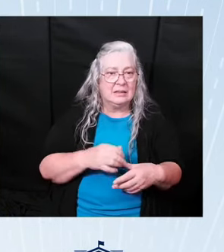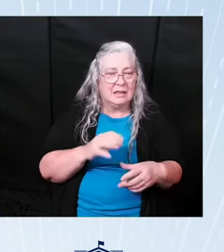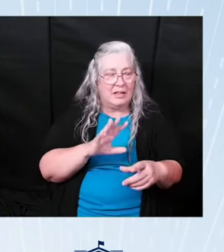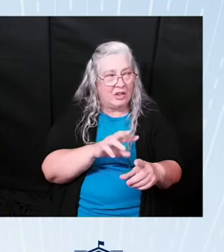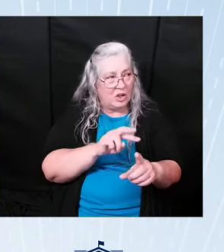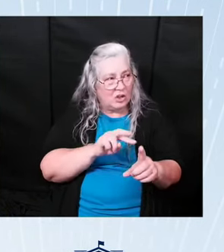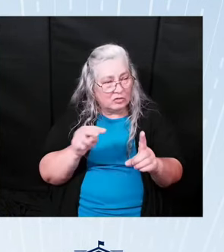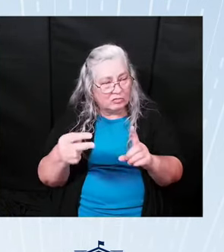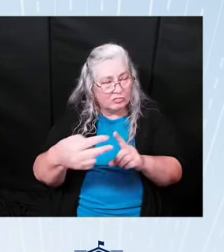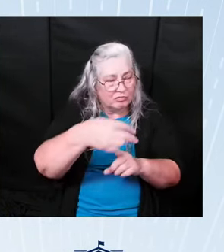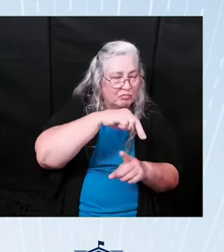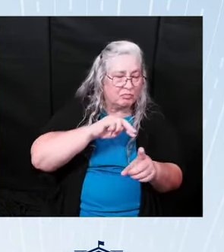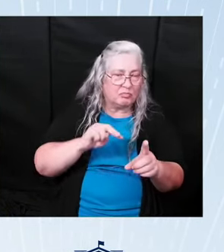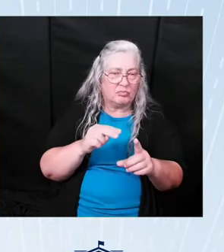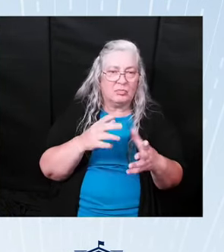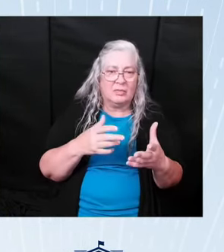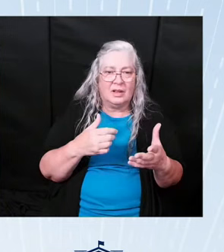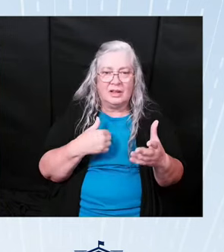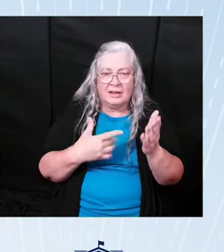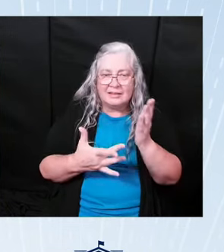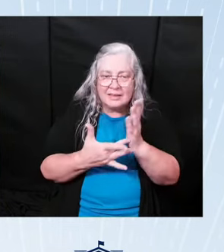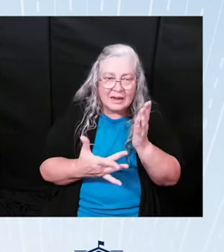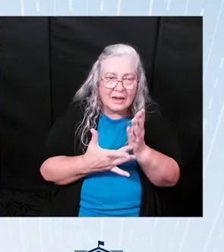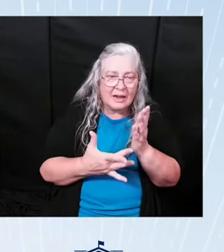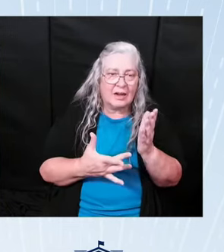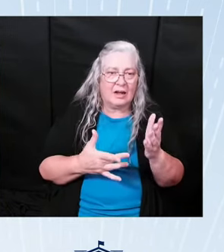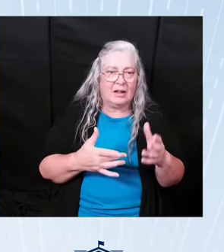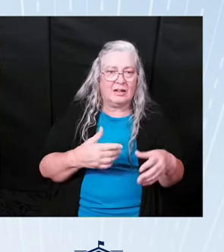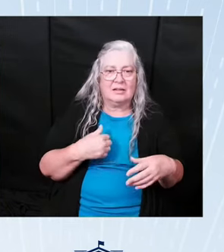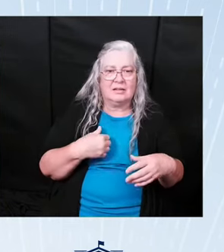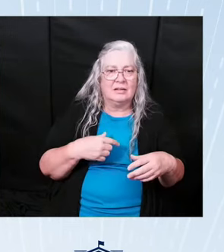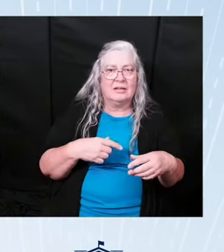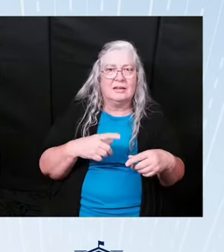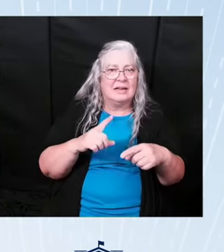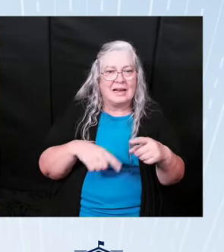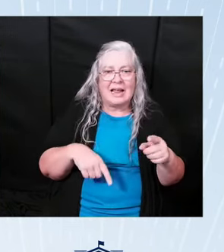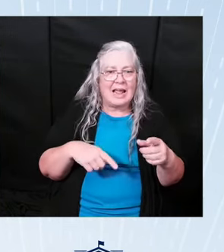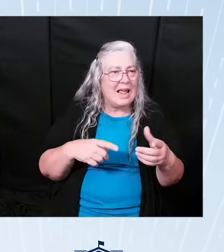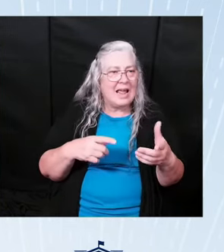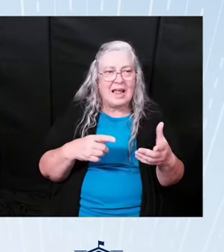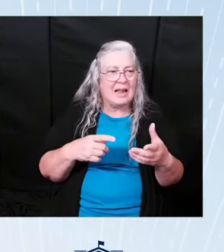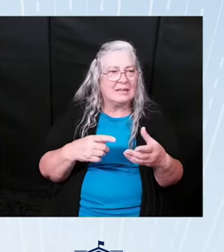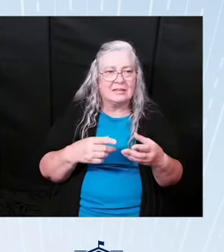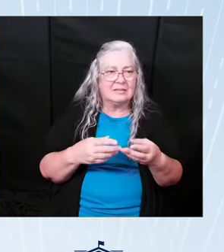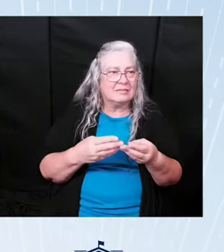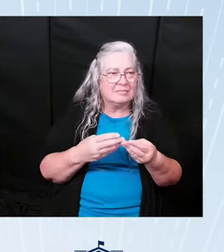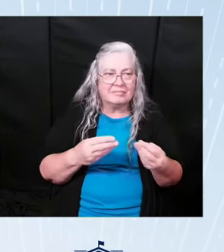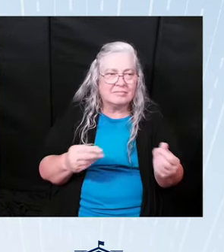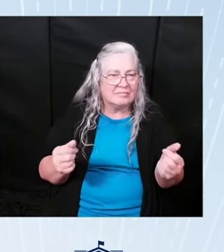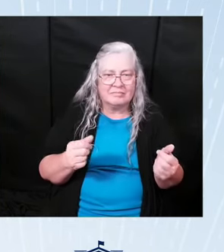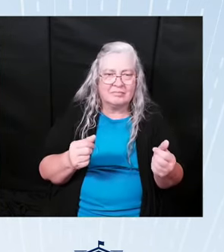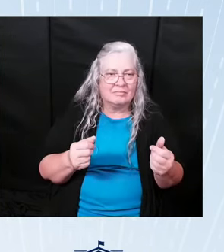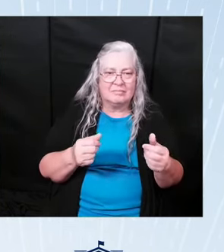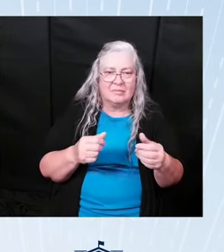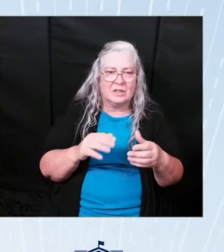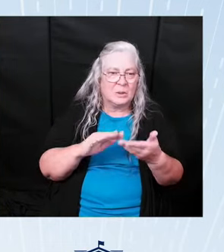experts, right? We can't design solutions for communities. We can't do things to communities. We have to do it with them. And